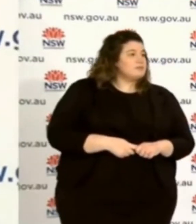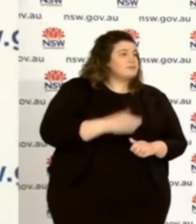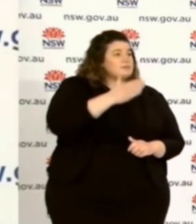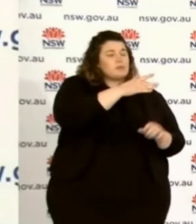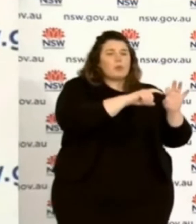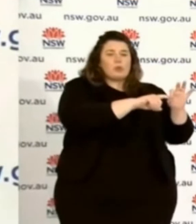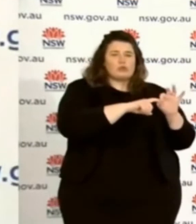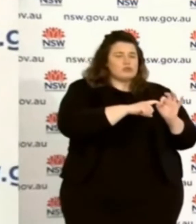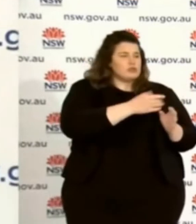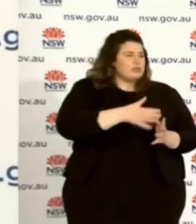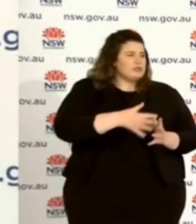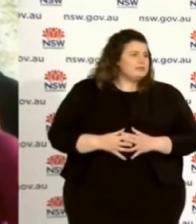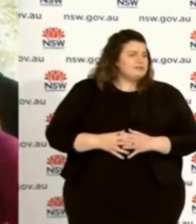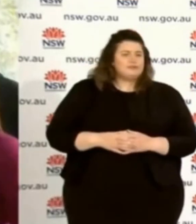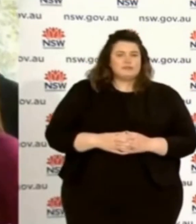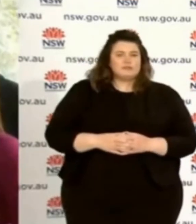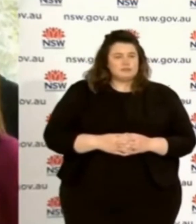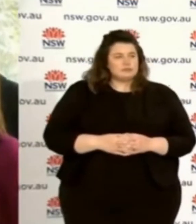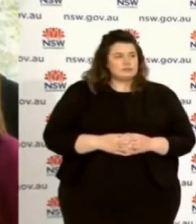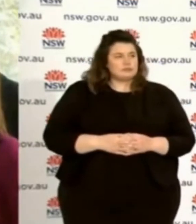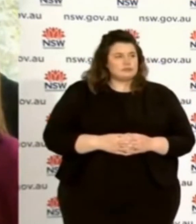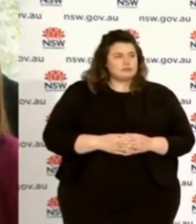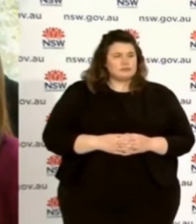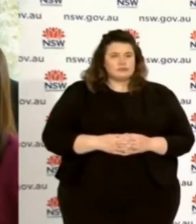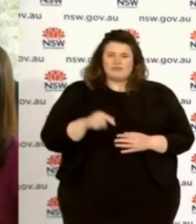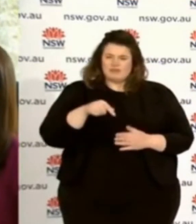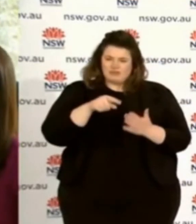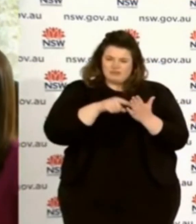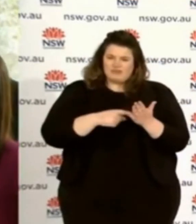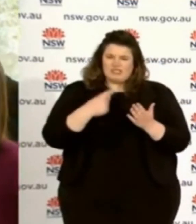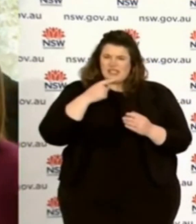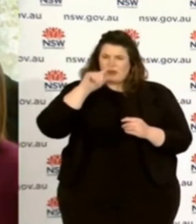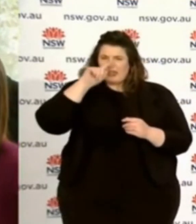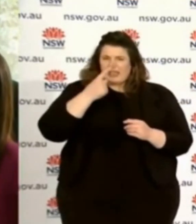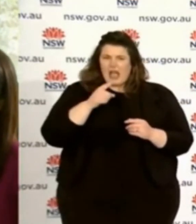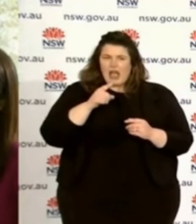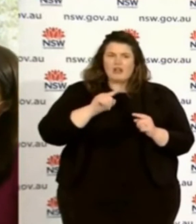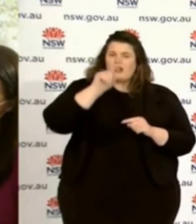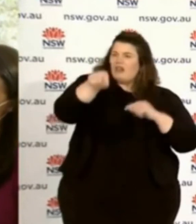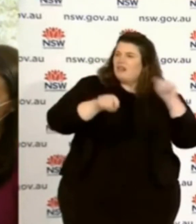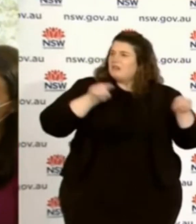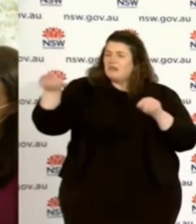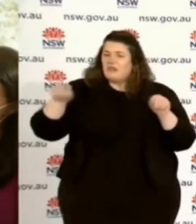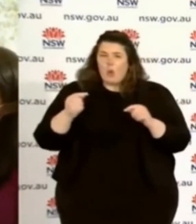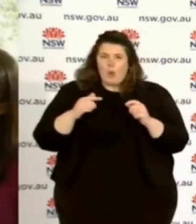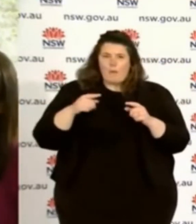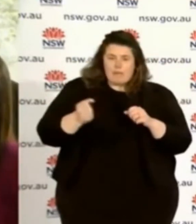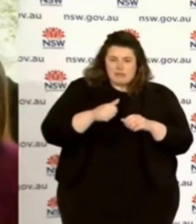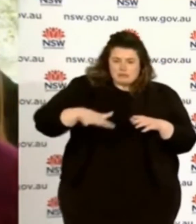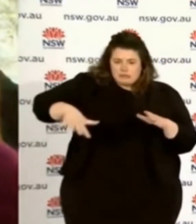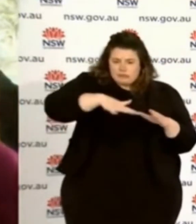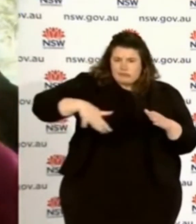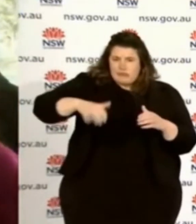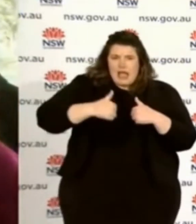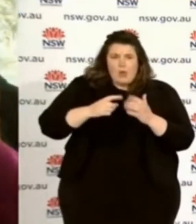Can I just ask you, it doesn't specifically say we can move around the city. We won't be confined to LGAs anymore. No, unless, Just one